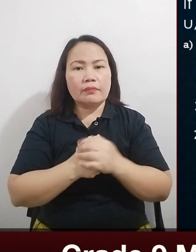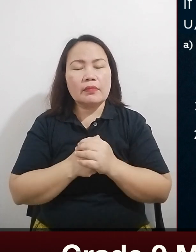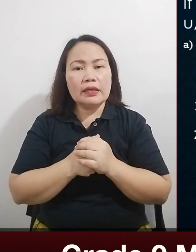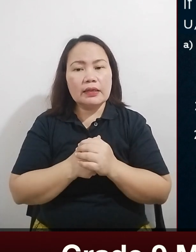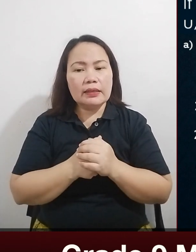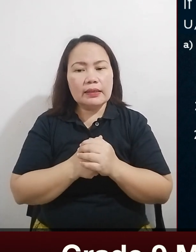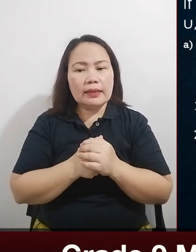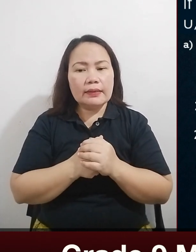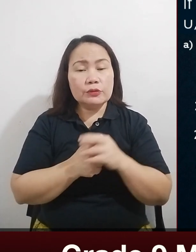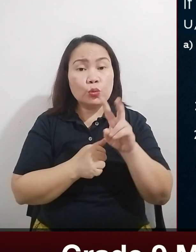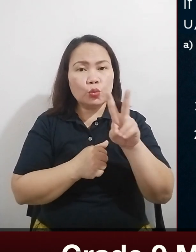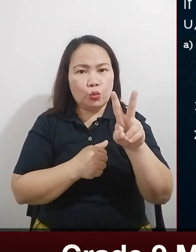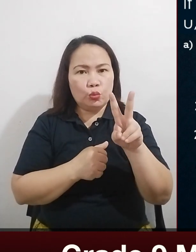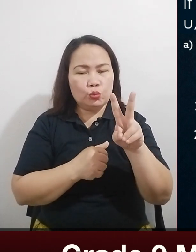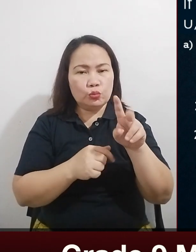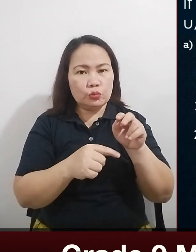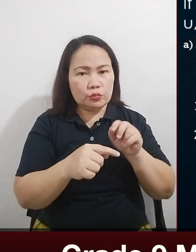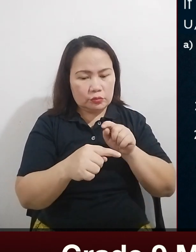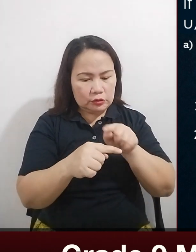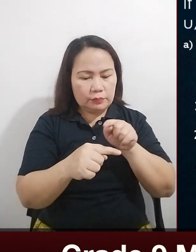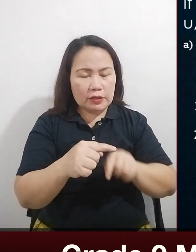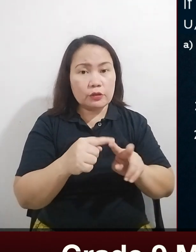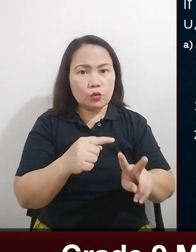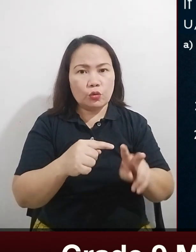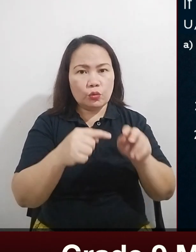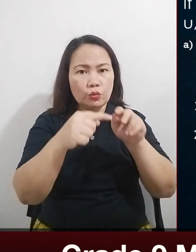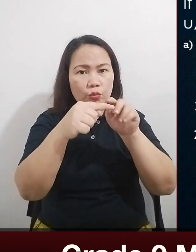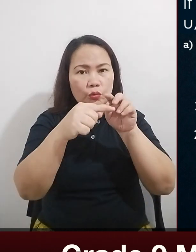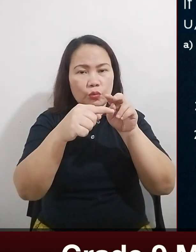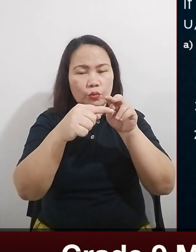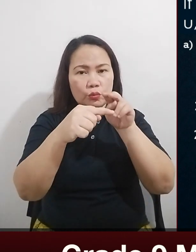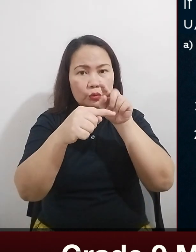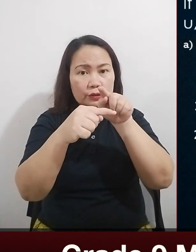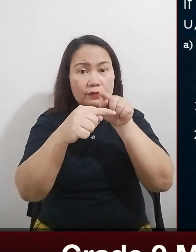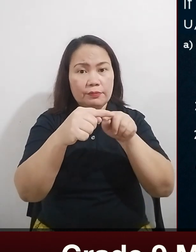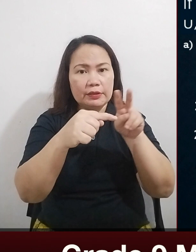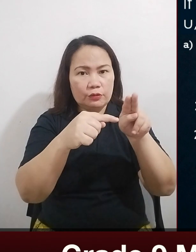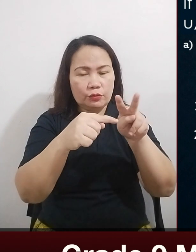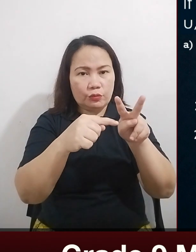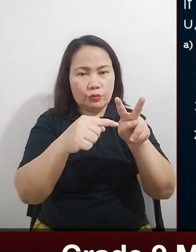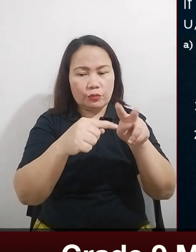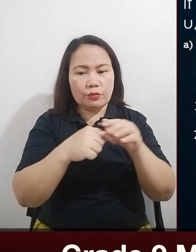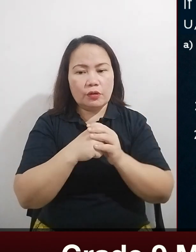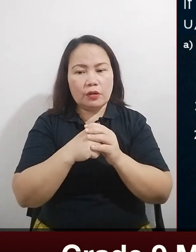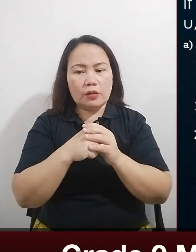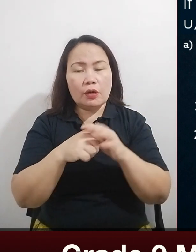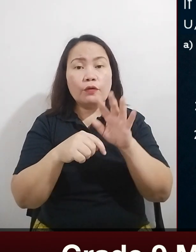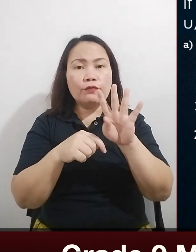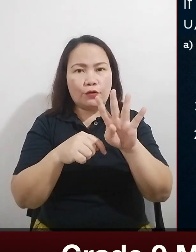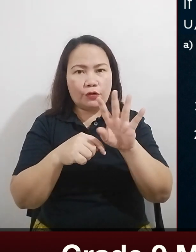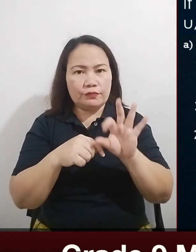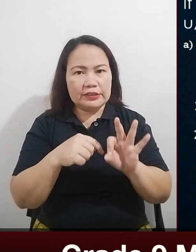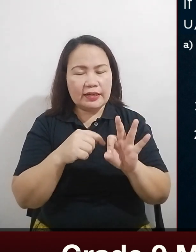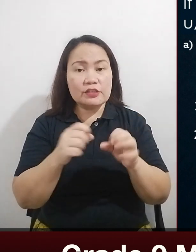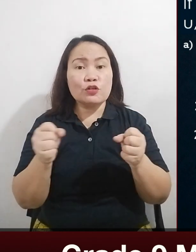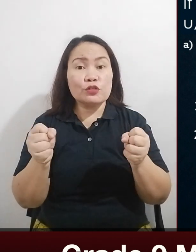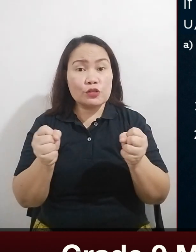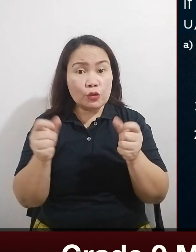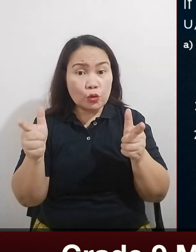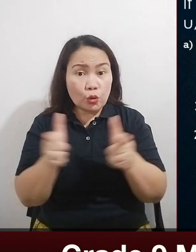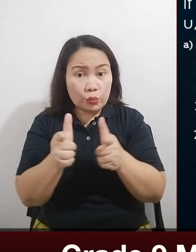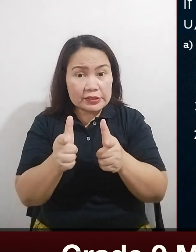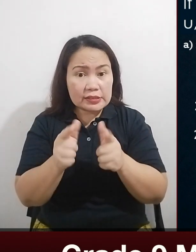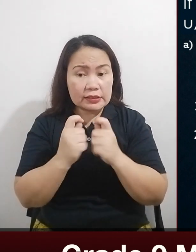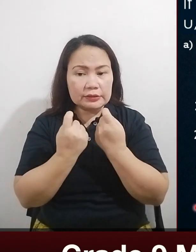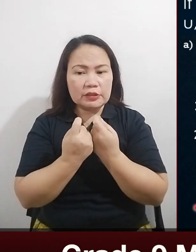by 2. Okay, by 2. Okay, so that is 4 over